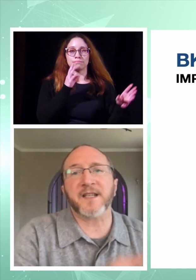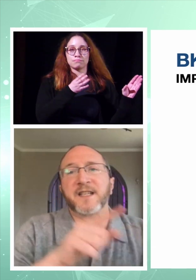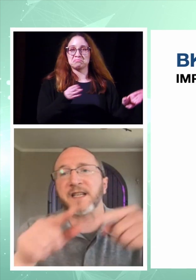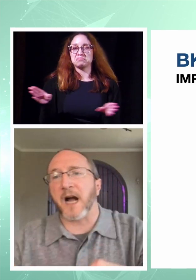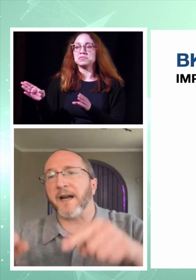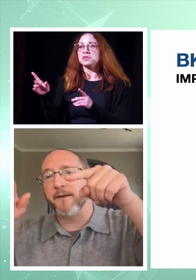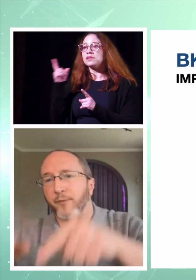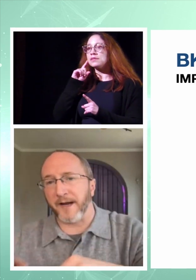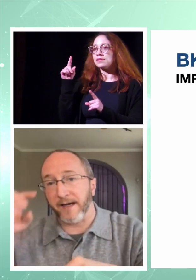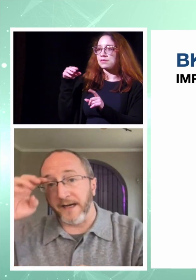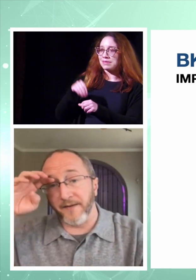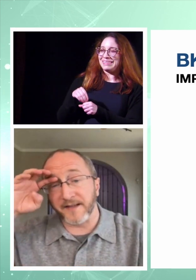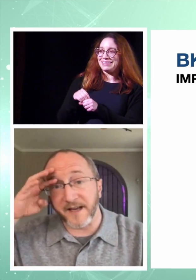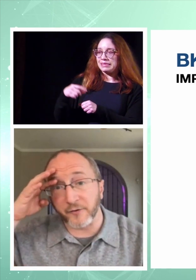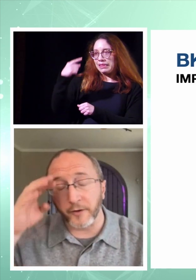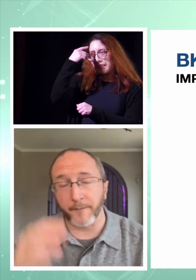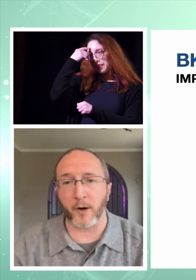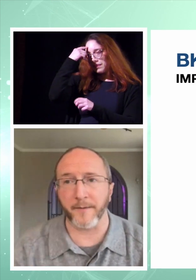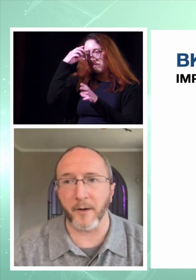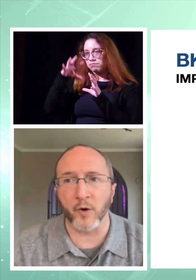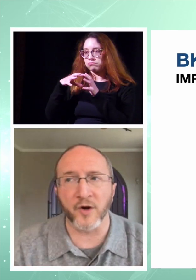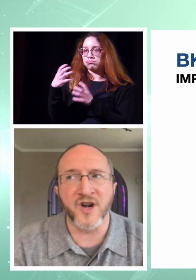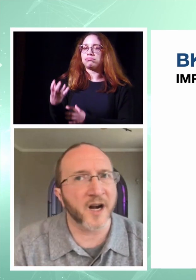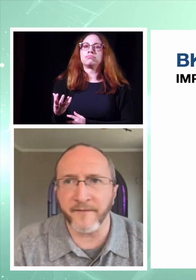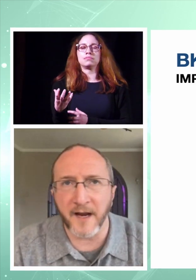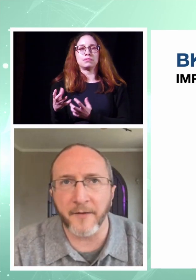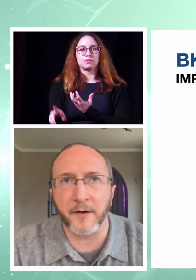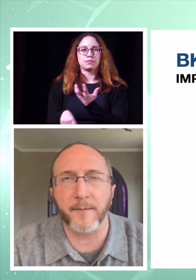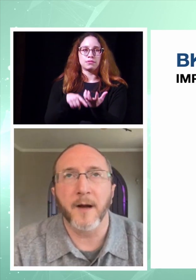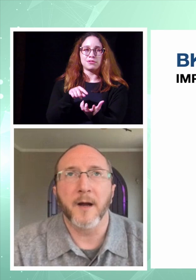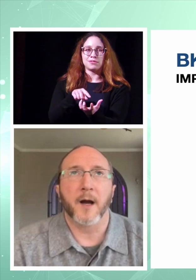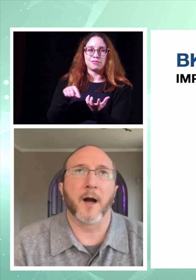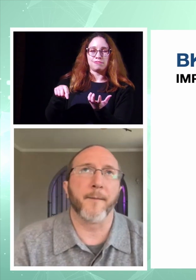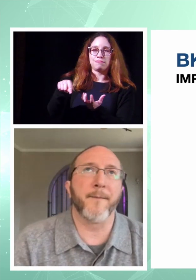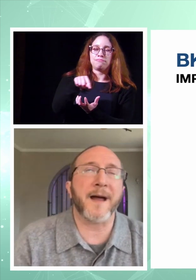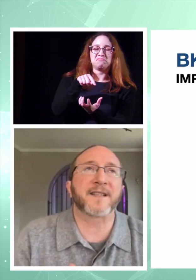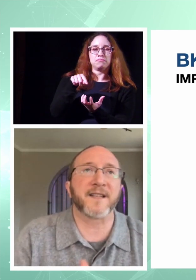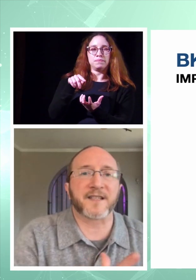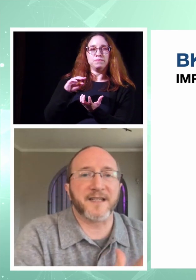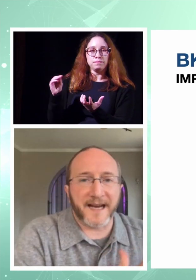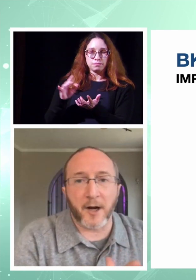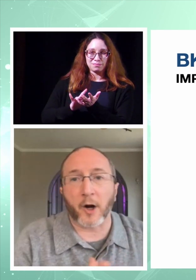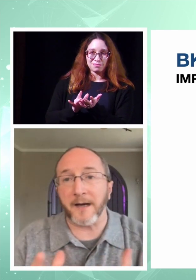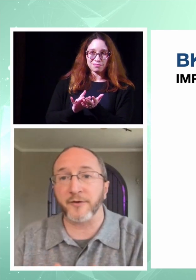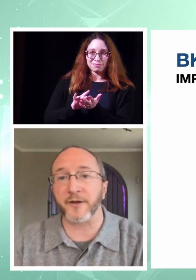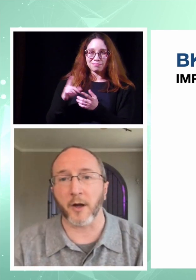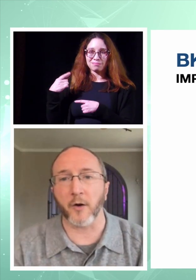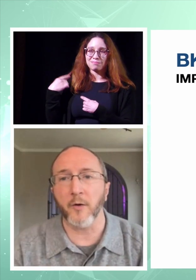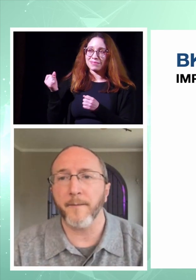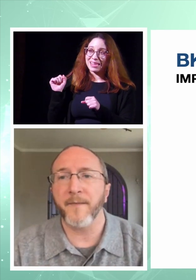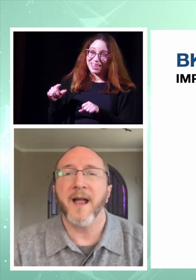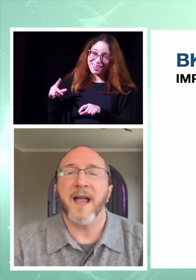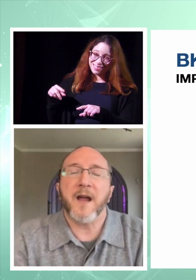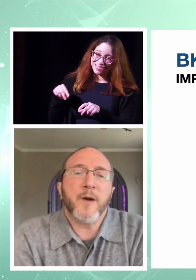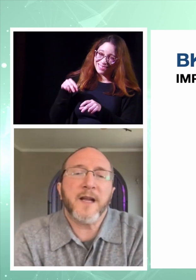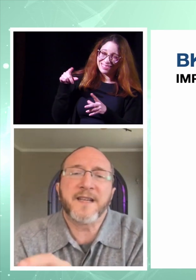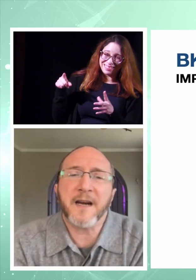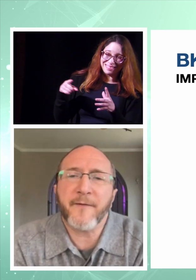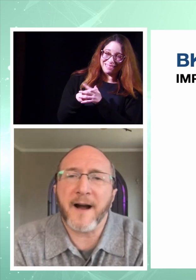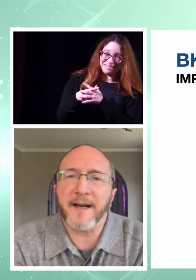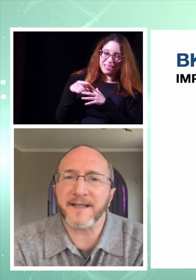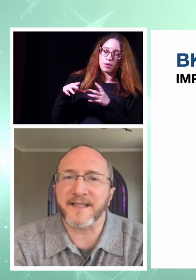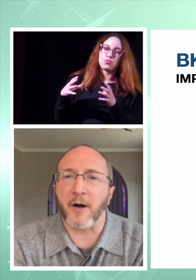attention inside the brain, in the central compartment, where none of the other medicines to date are able to go. And